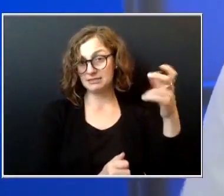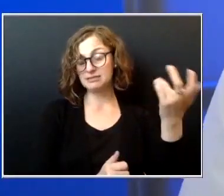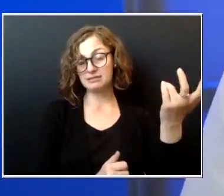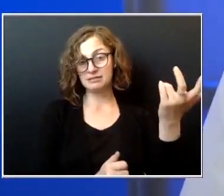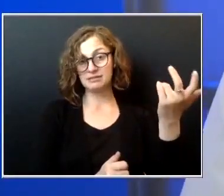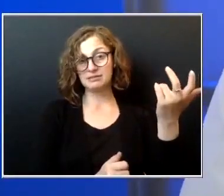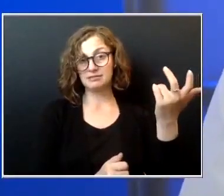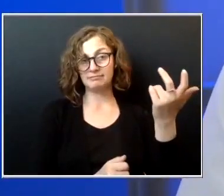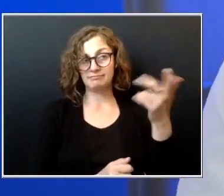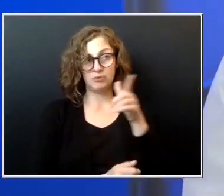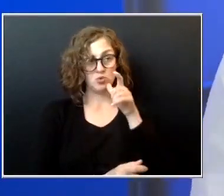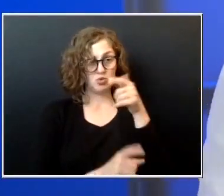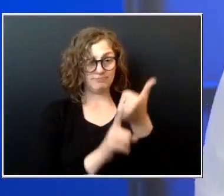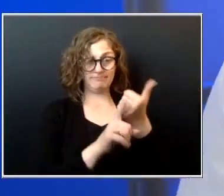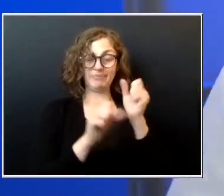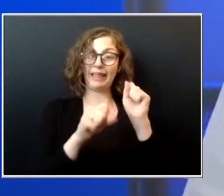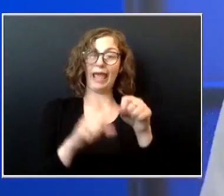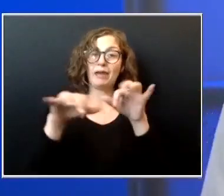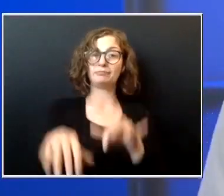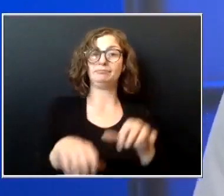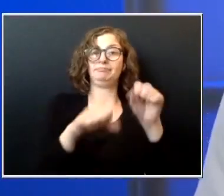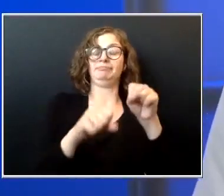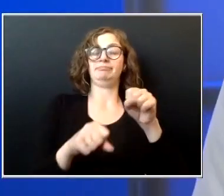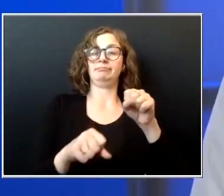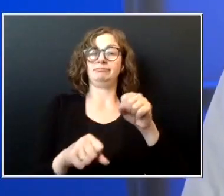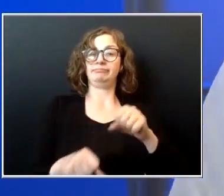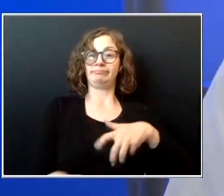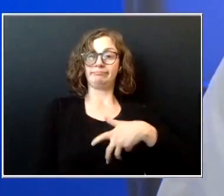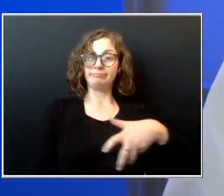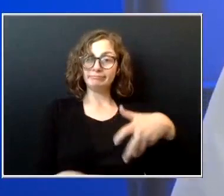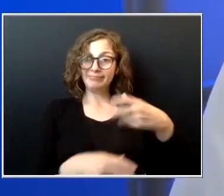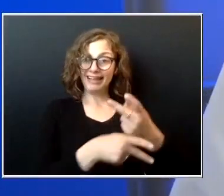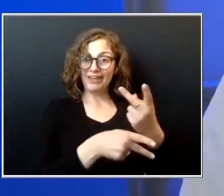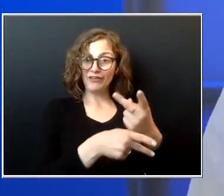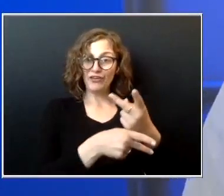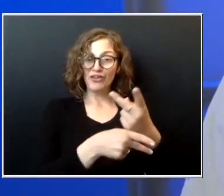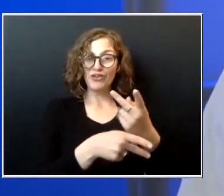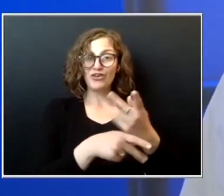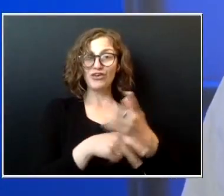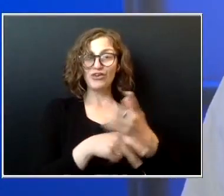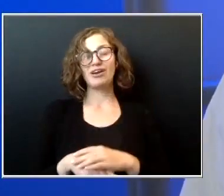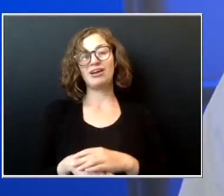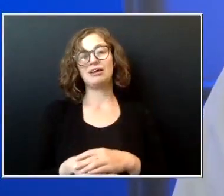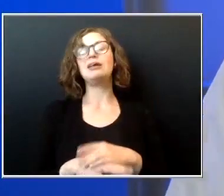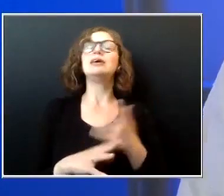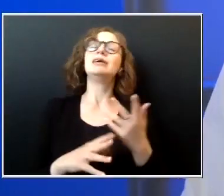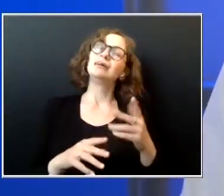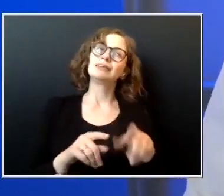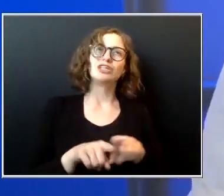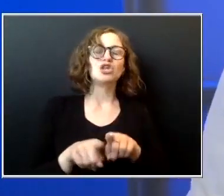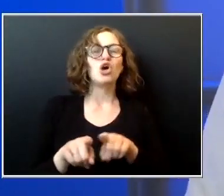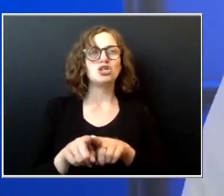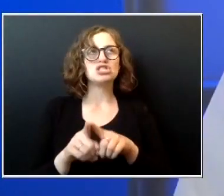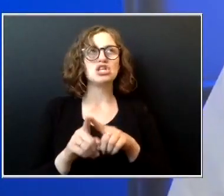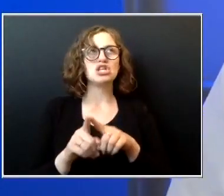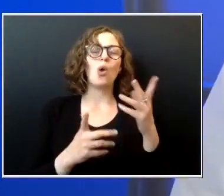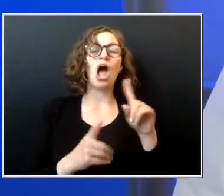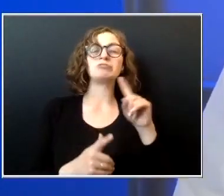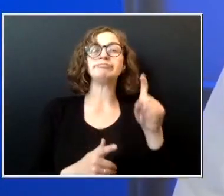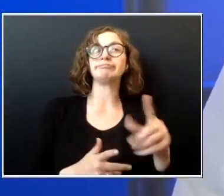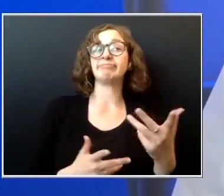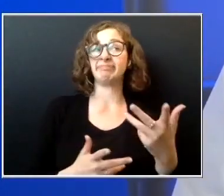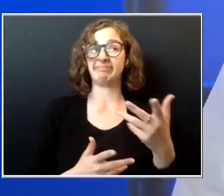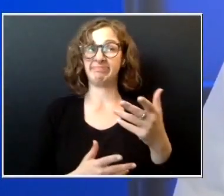about, if they were willing to still be employed, there's question about profitability, certainly there to labor delivery. I think